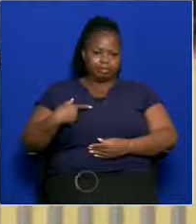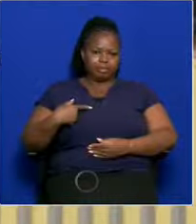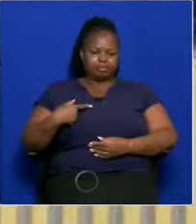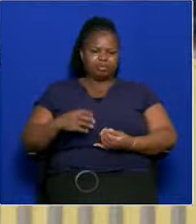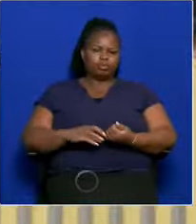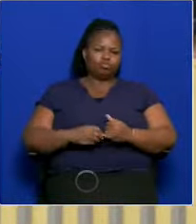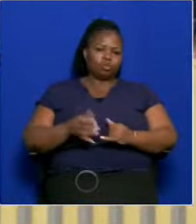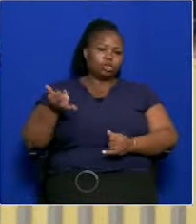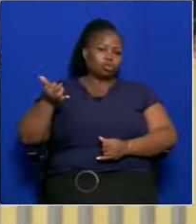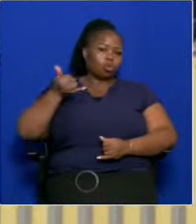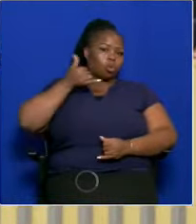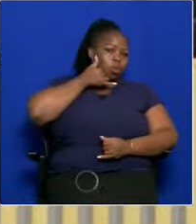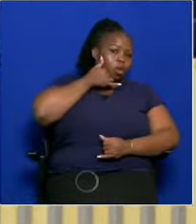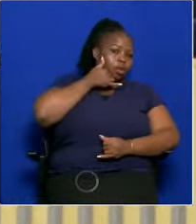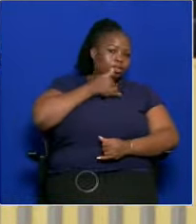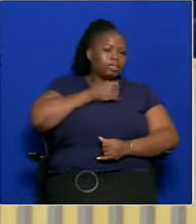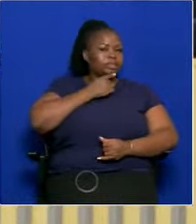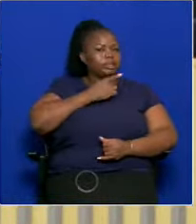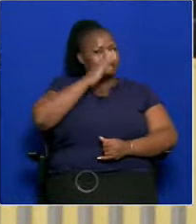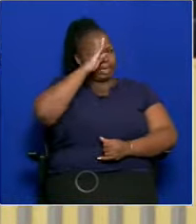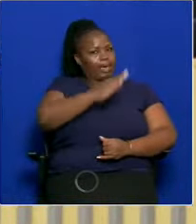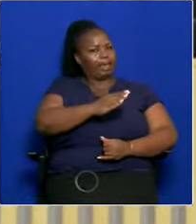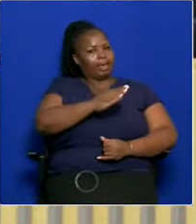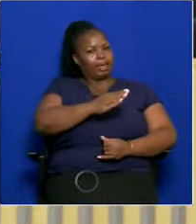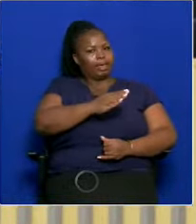hey, and then again